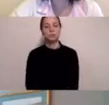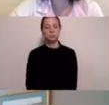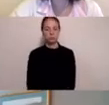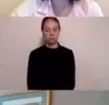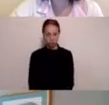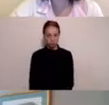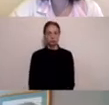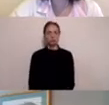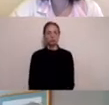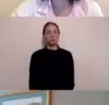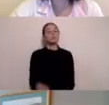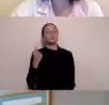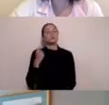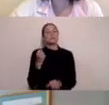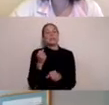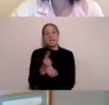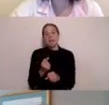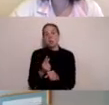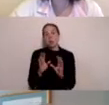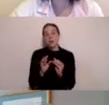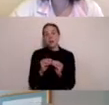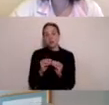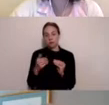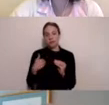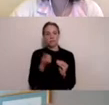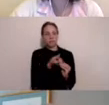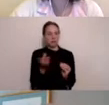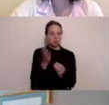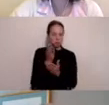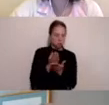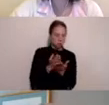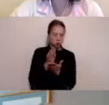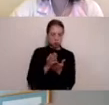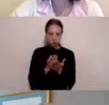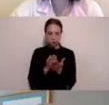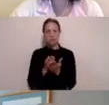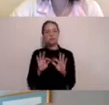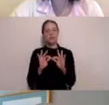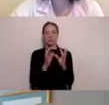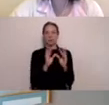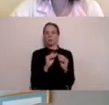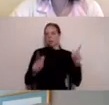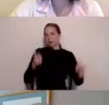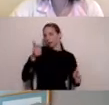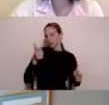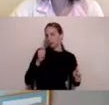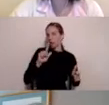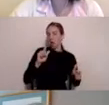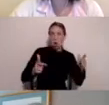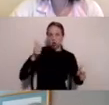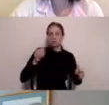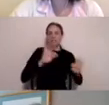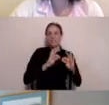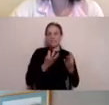So our annual conference actually consists of several parts. Family conference is the biggest. It's the largest family-focused single